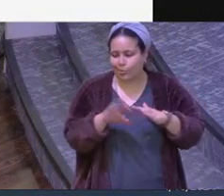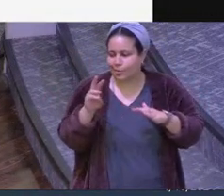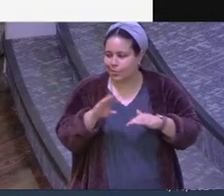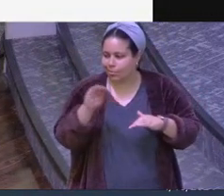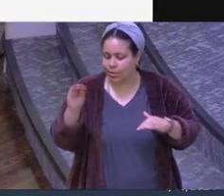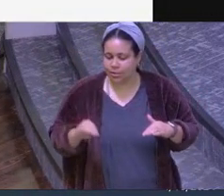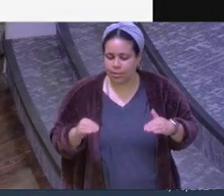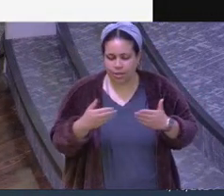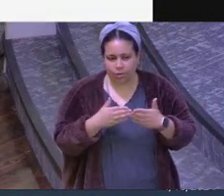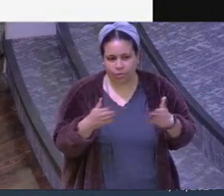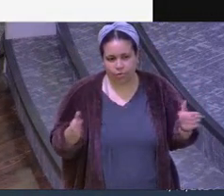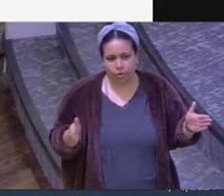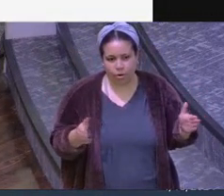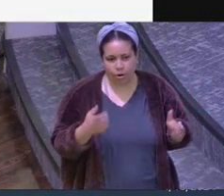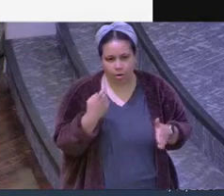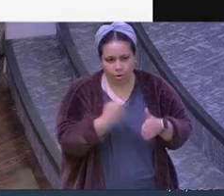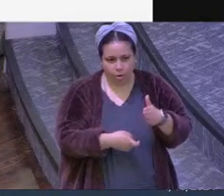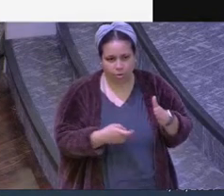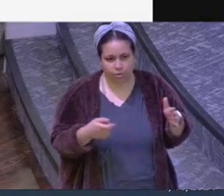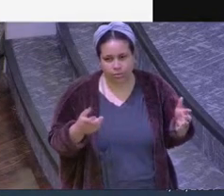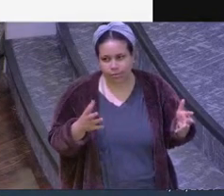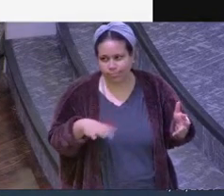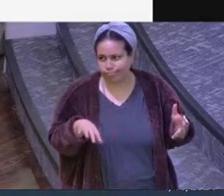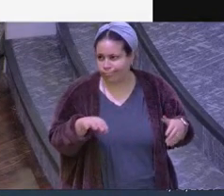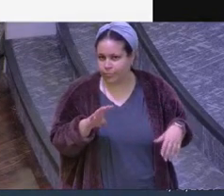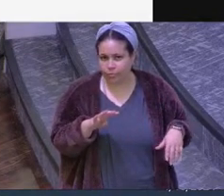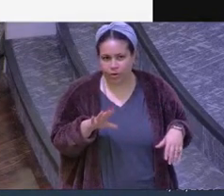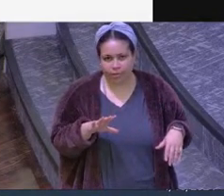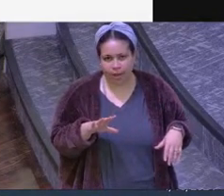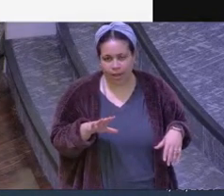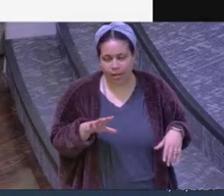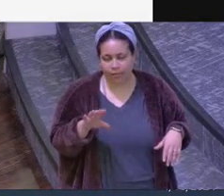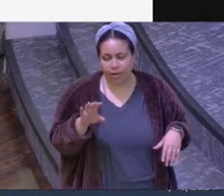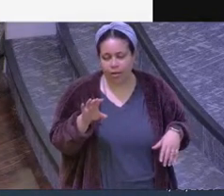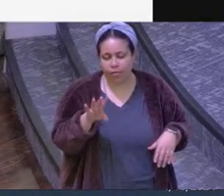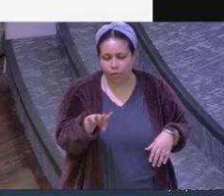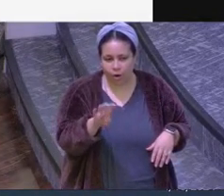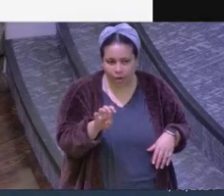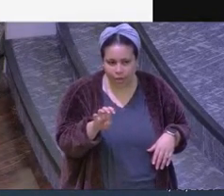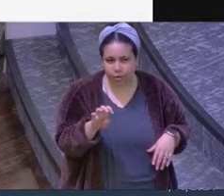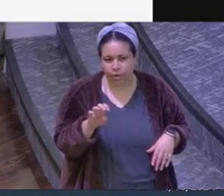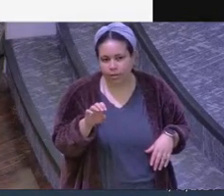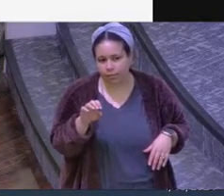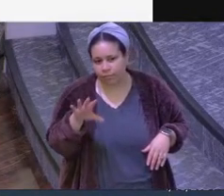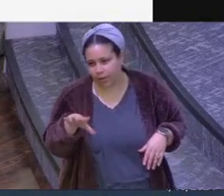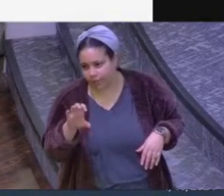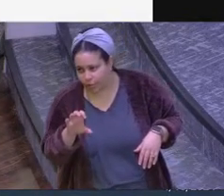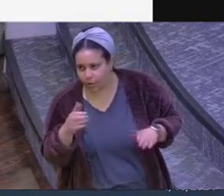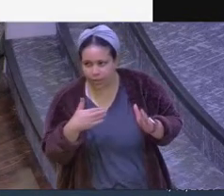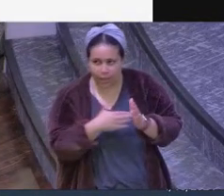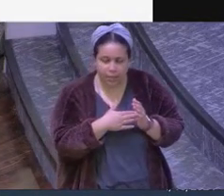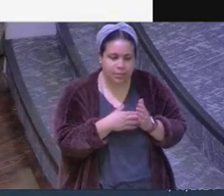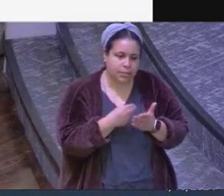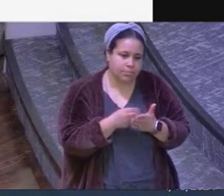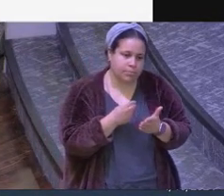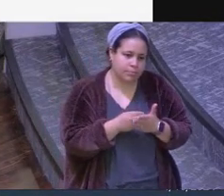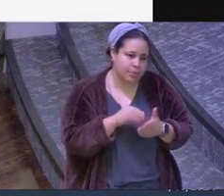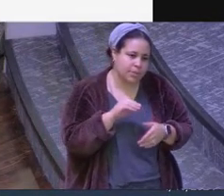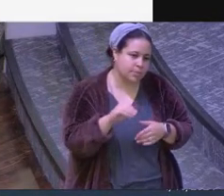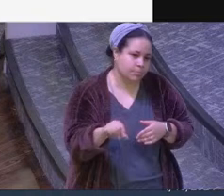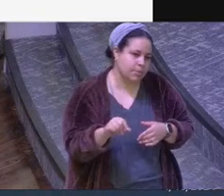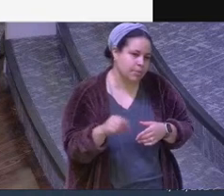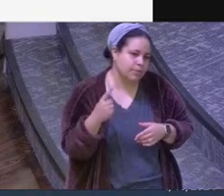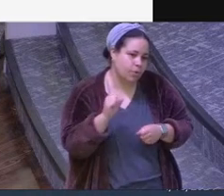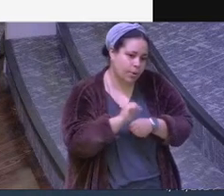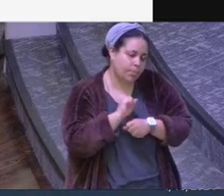overall cost of that for the district is between $400,000 and $500,000, but it's money well spent for those employees